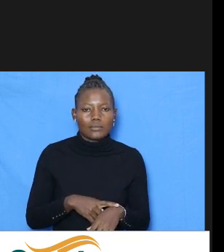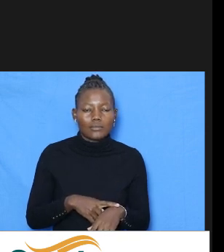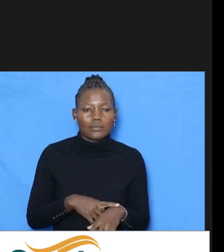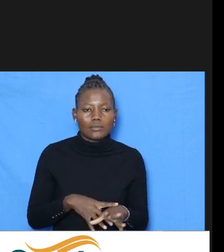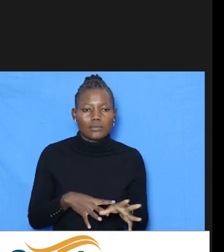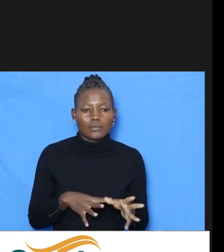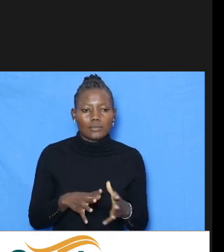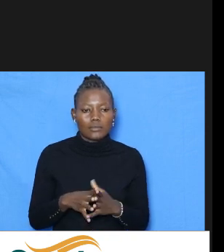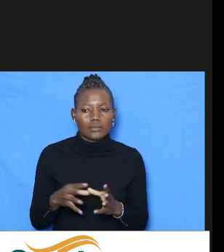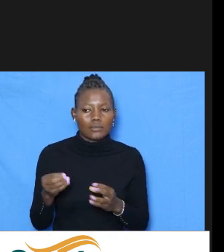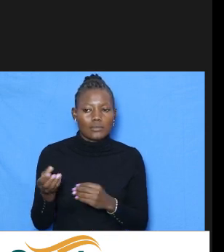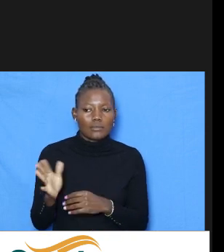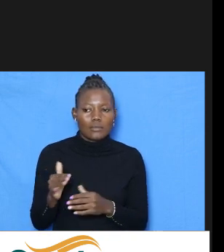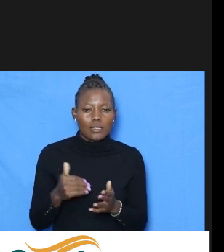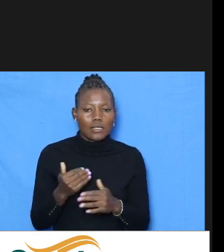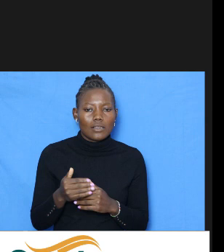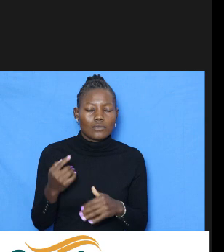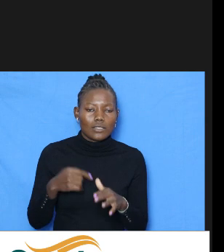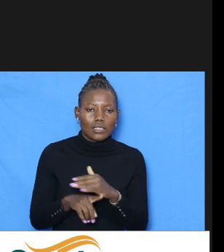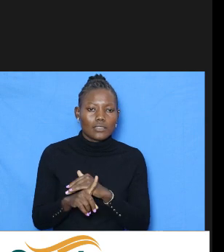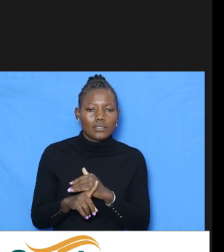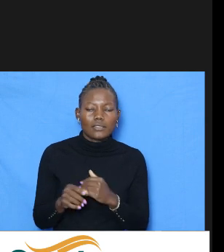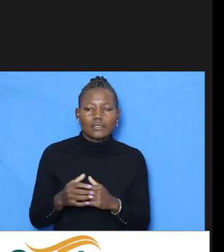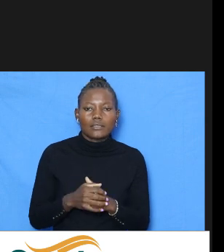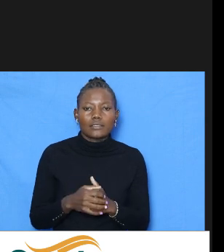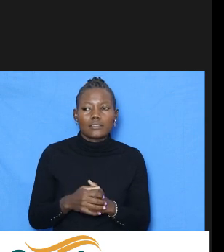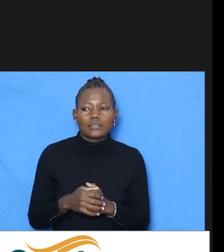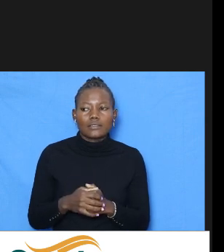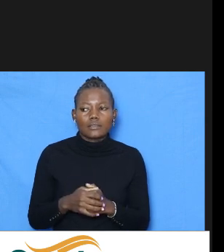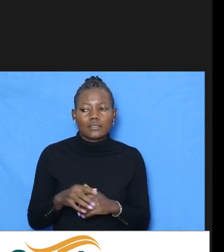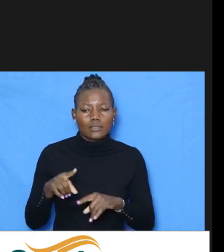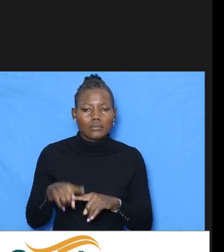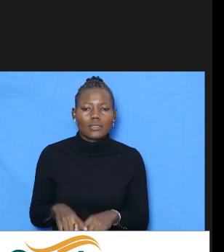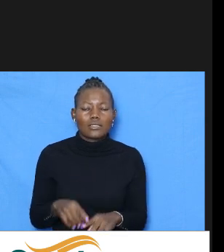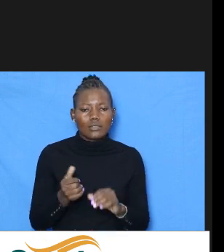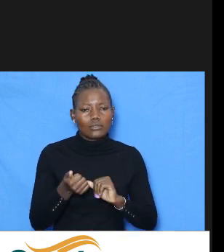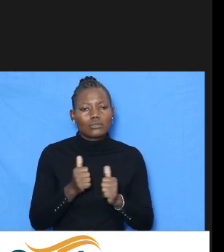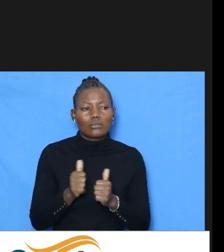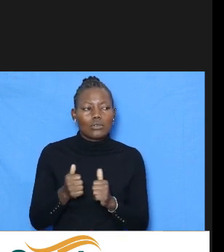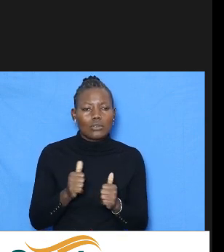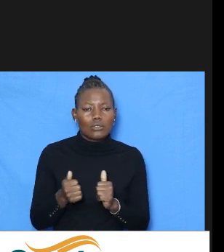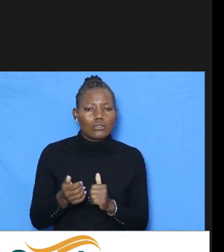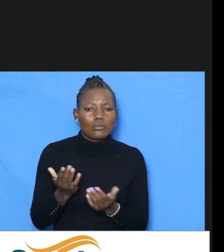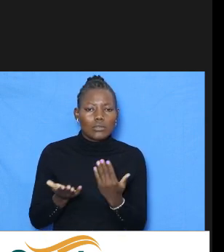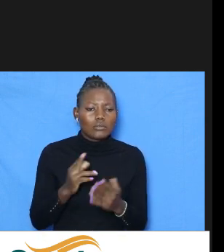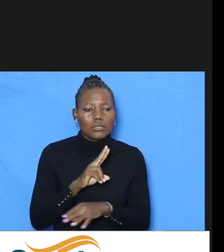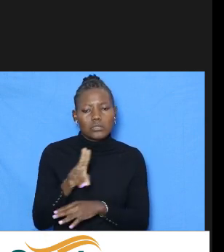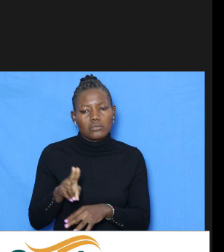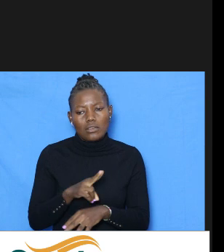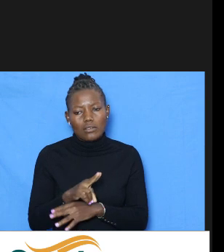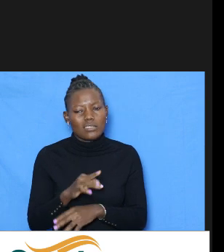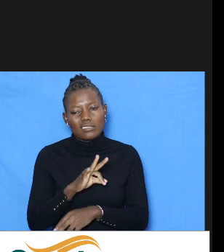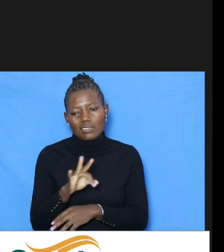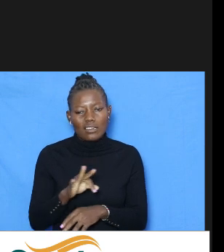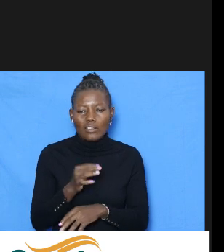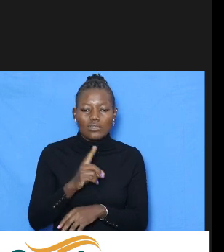in. So you see, after weighing in, The they're given weigh-in like, is done. Yeah. yes, it depends on sports. Some sports, maybe 2 hours competition, some